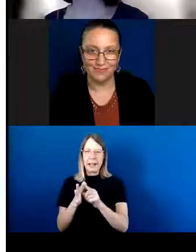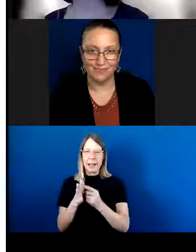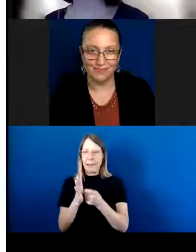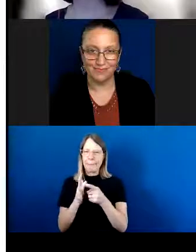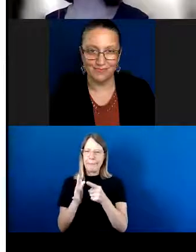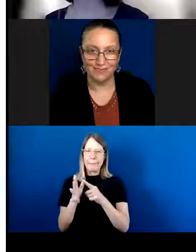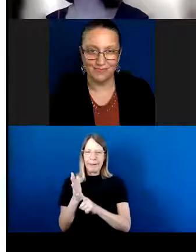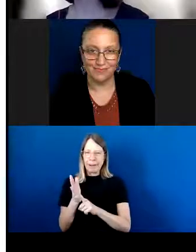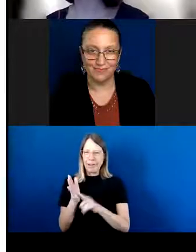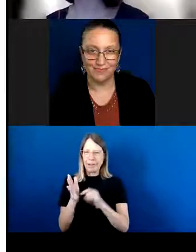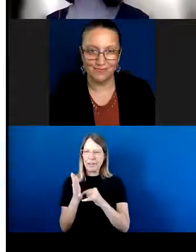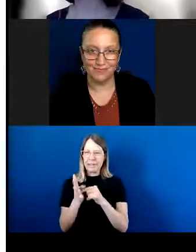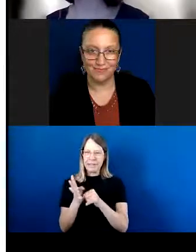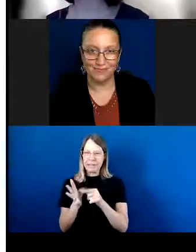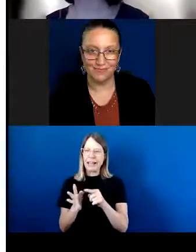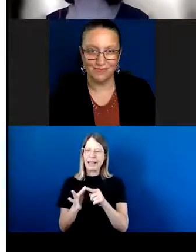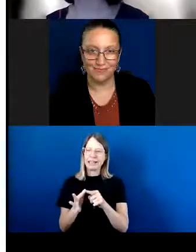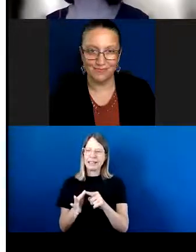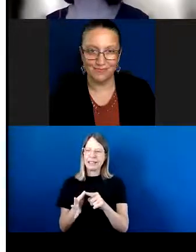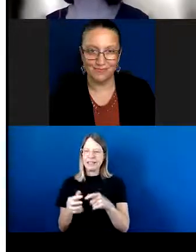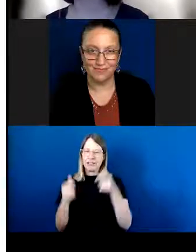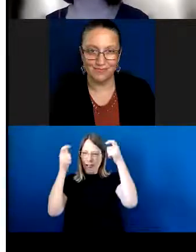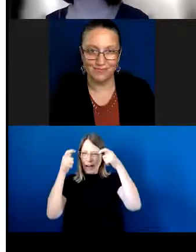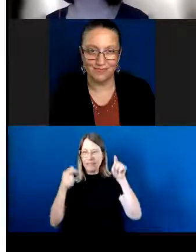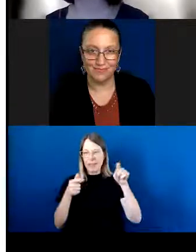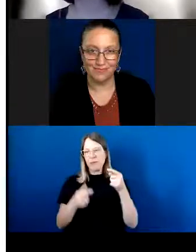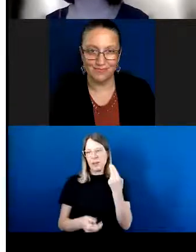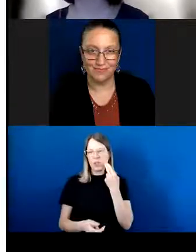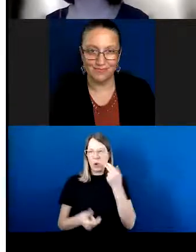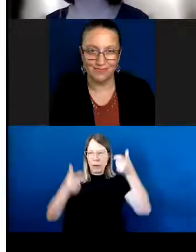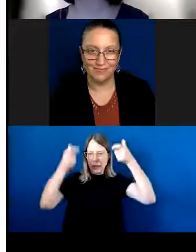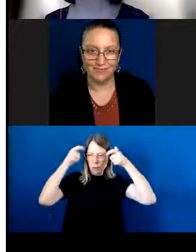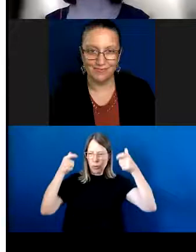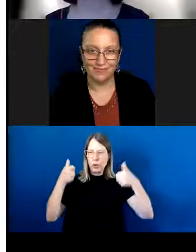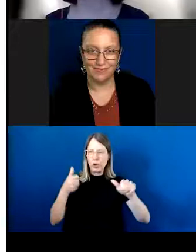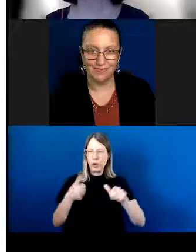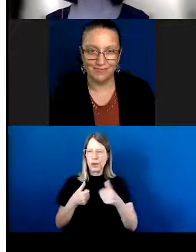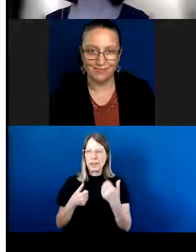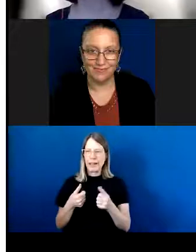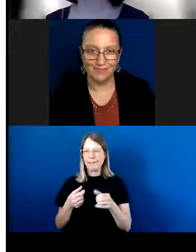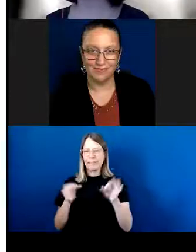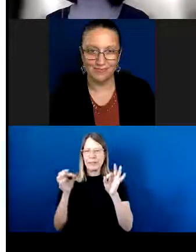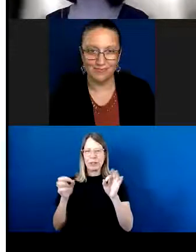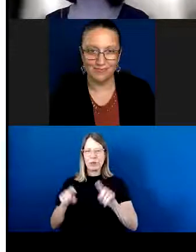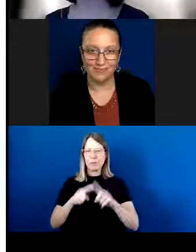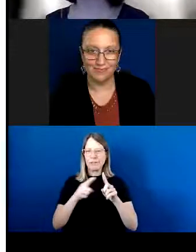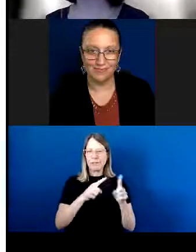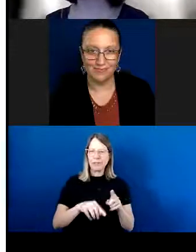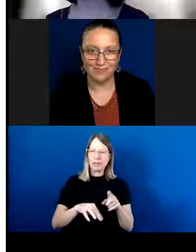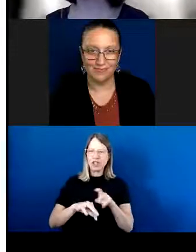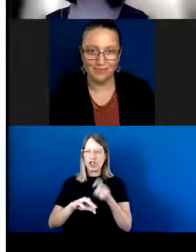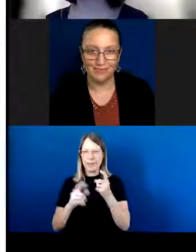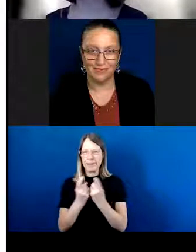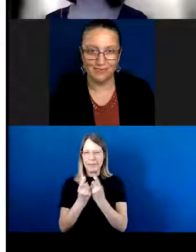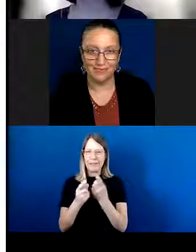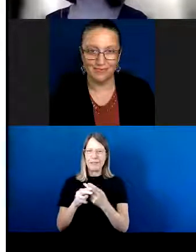is usually worn. The gems sit in a national property, however the crown is usually remade for each successive sovereign.